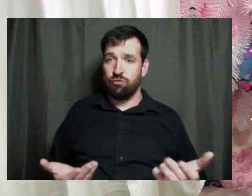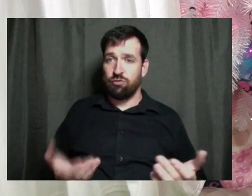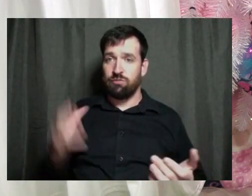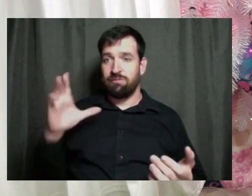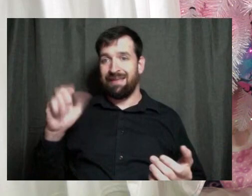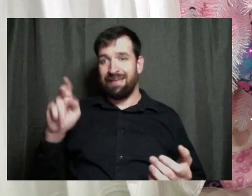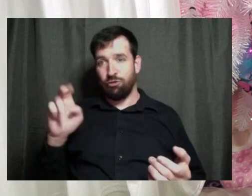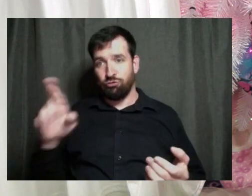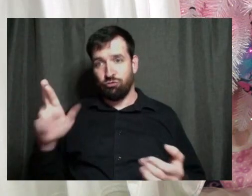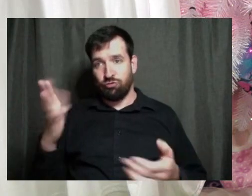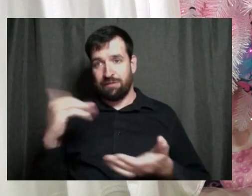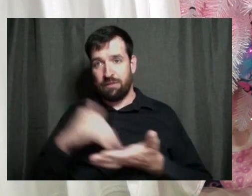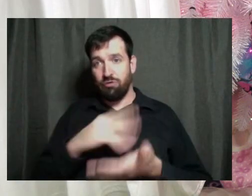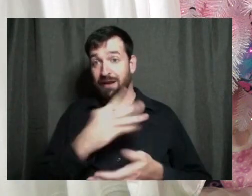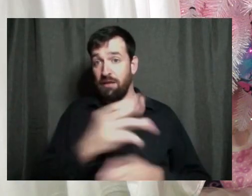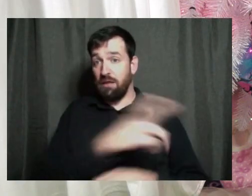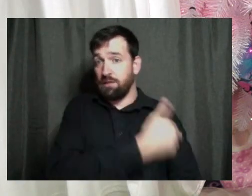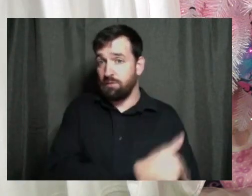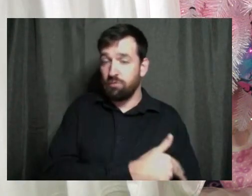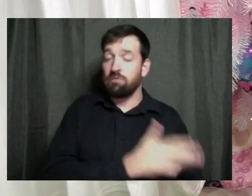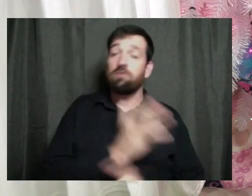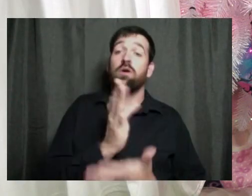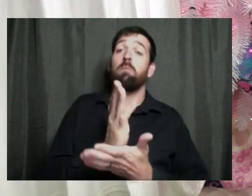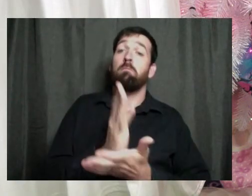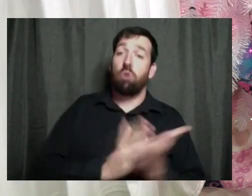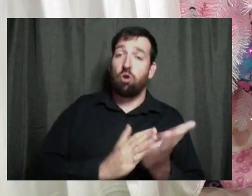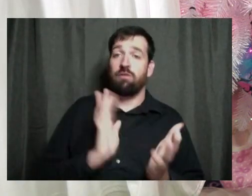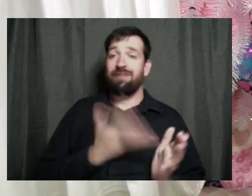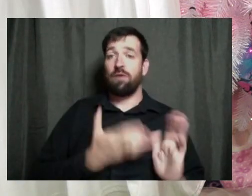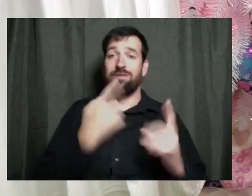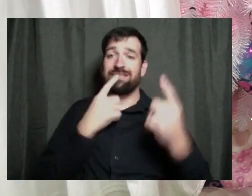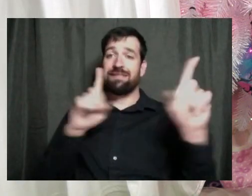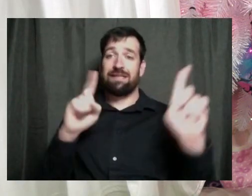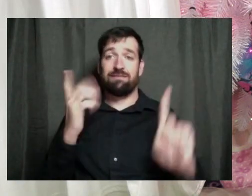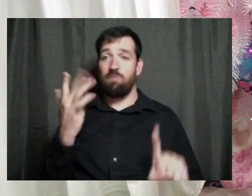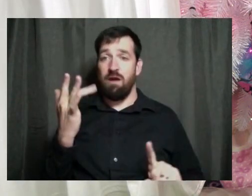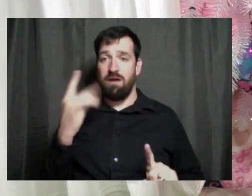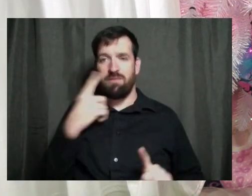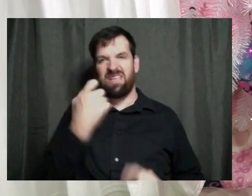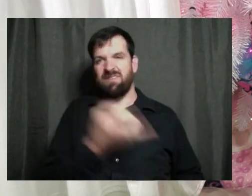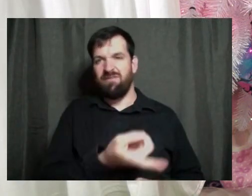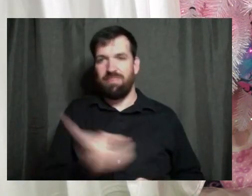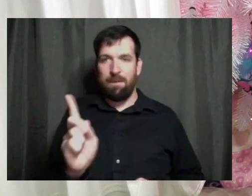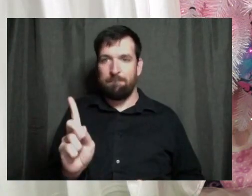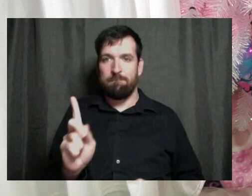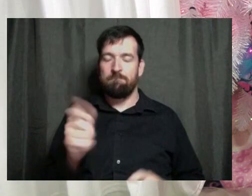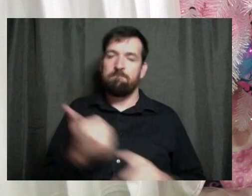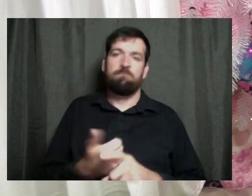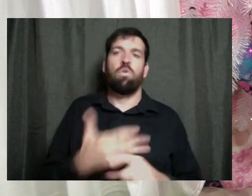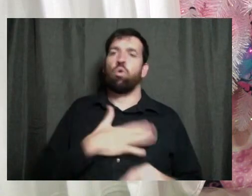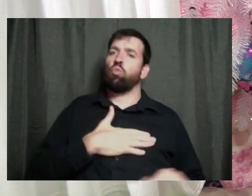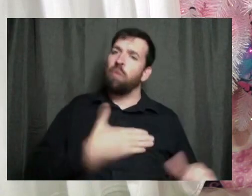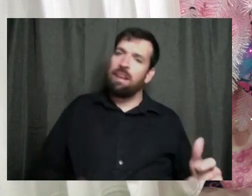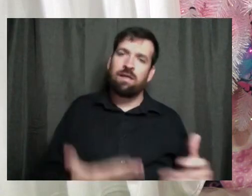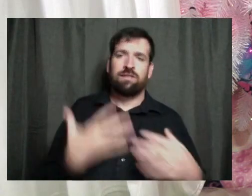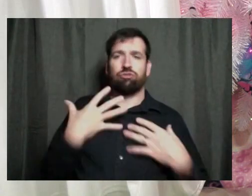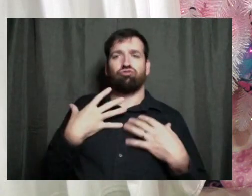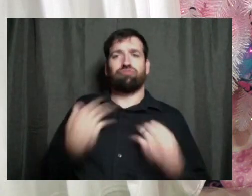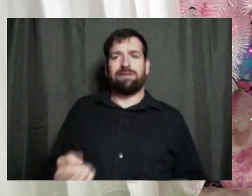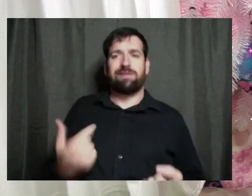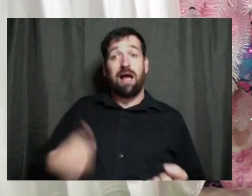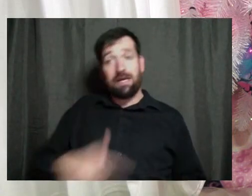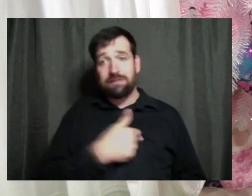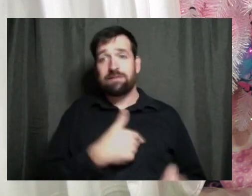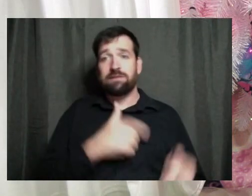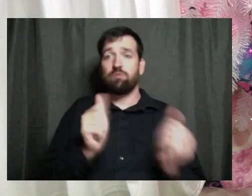know that part of our success is due to them, because they're so willing and they trust us with their patients. And I